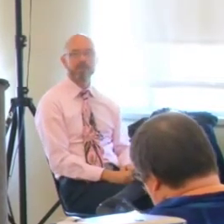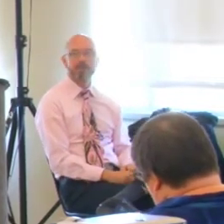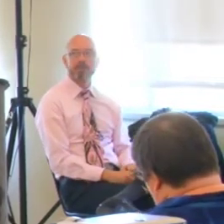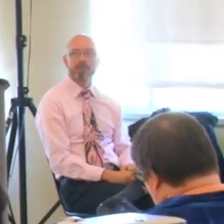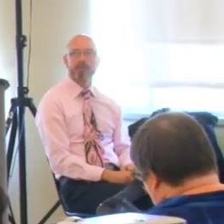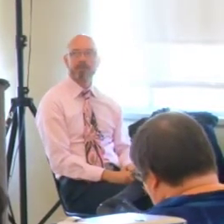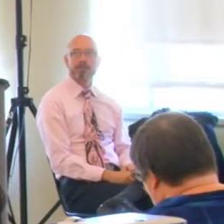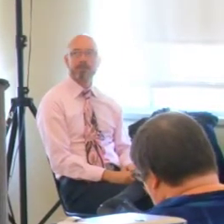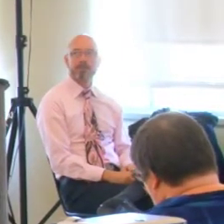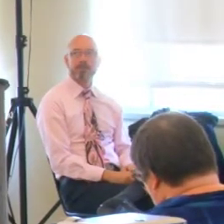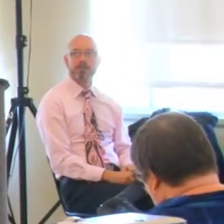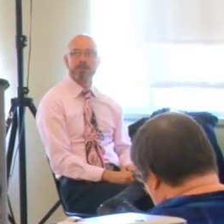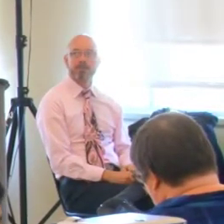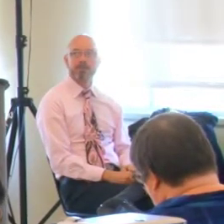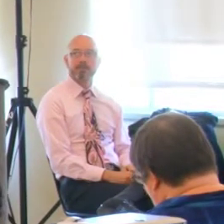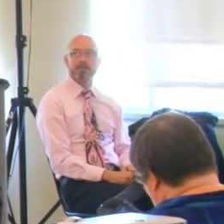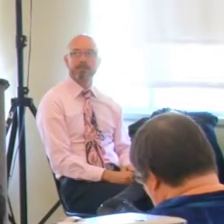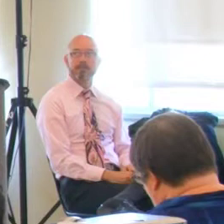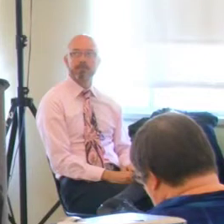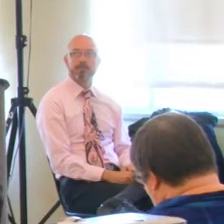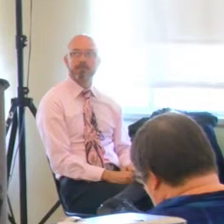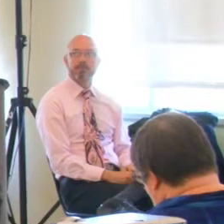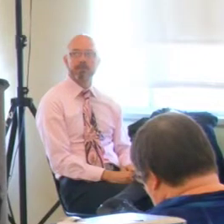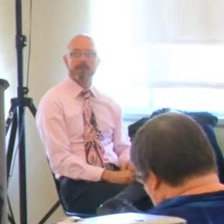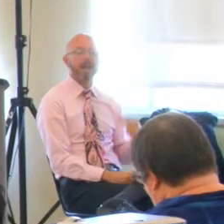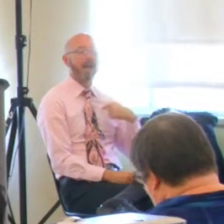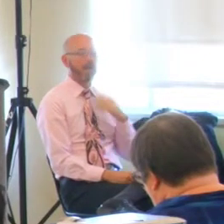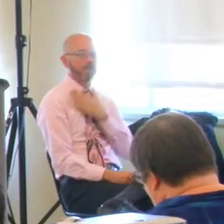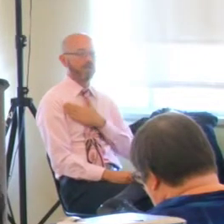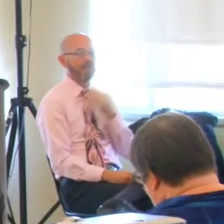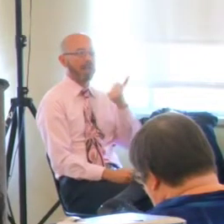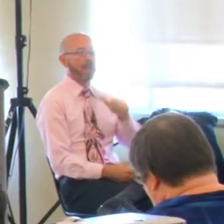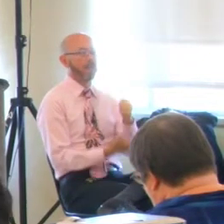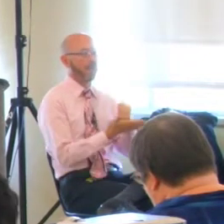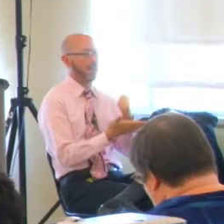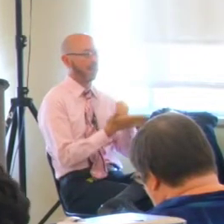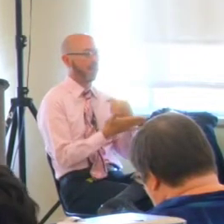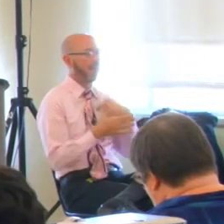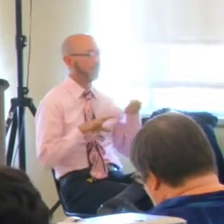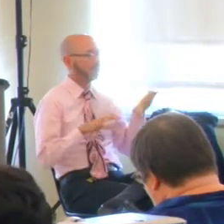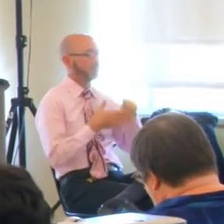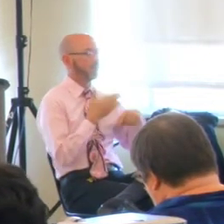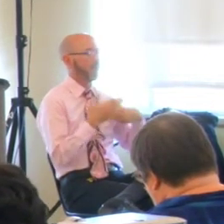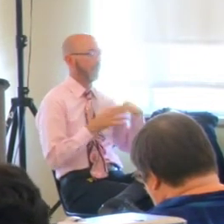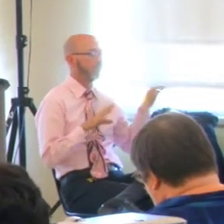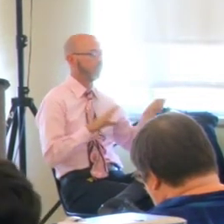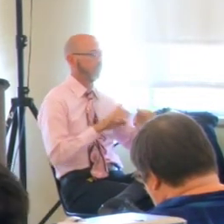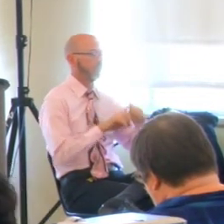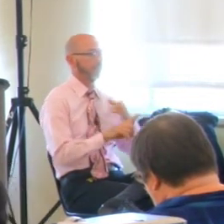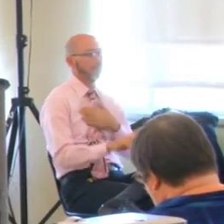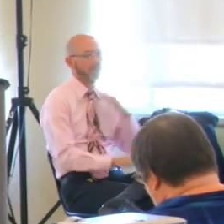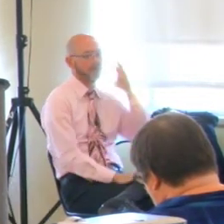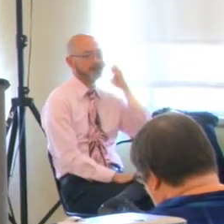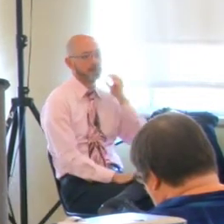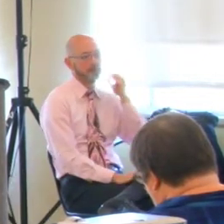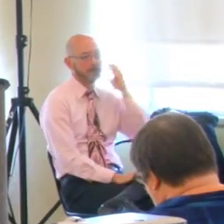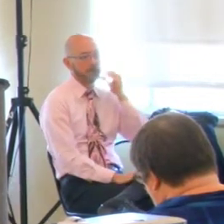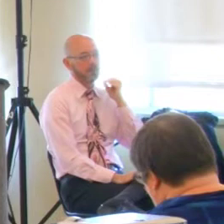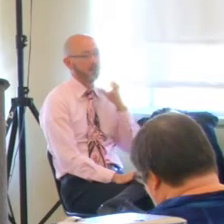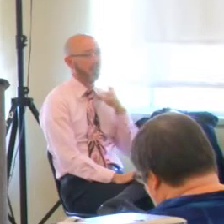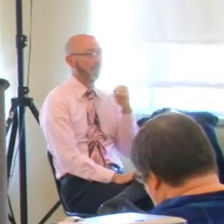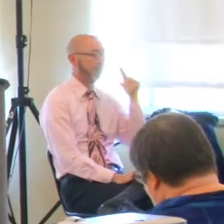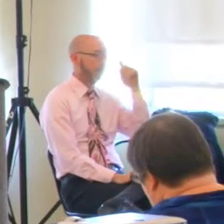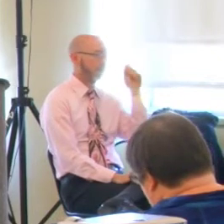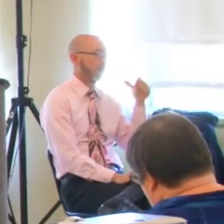would appreciate any help. I do what I do though out of experience and because